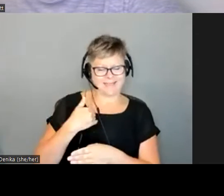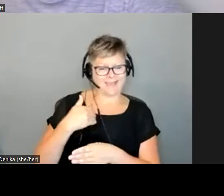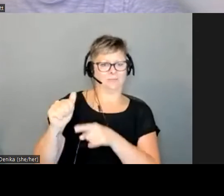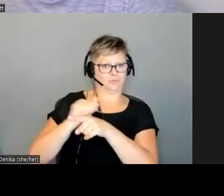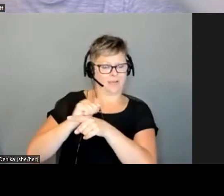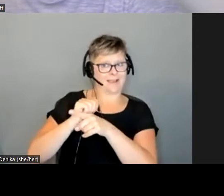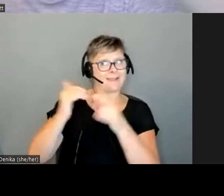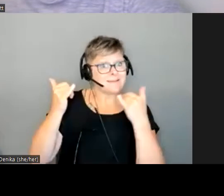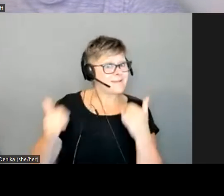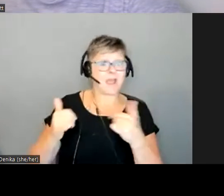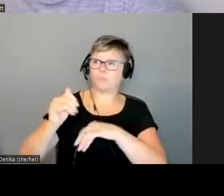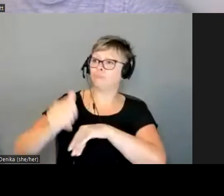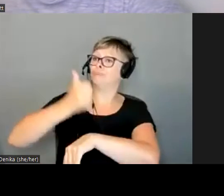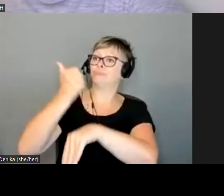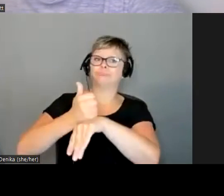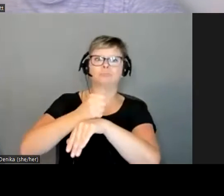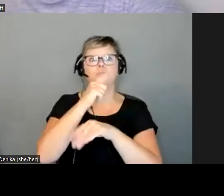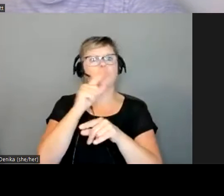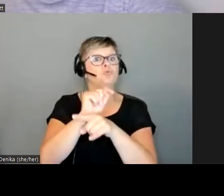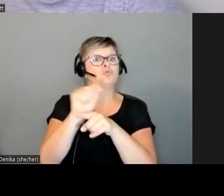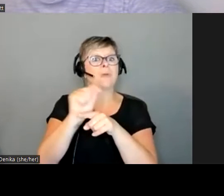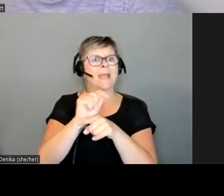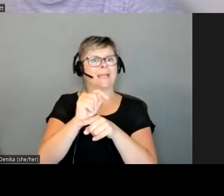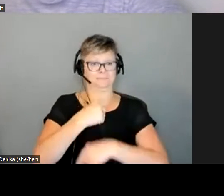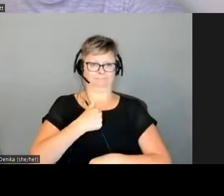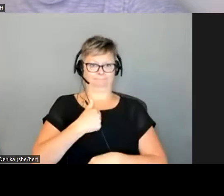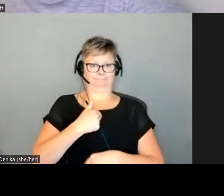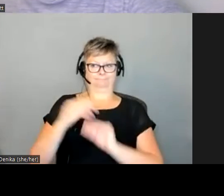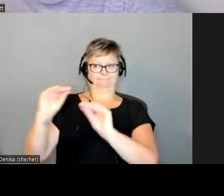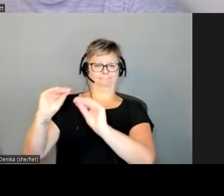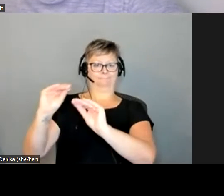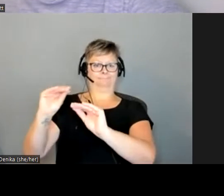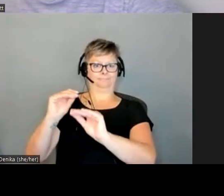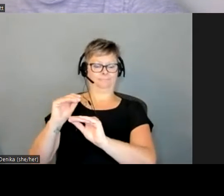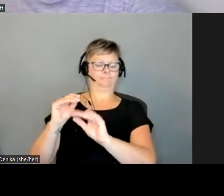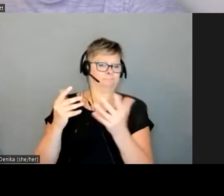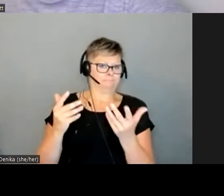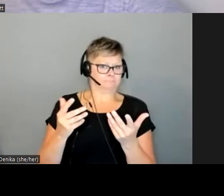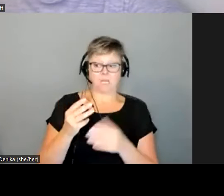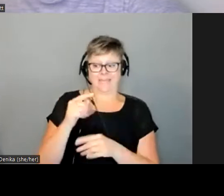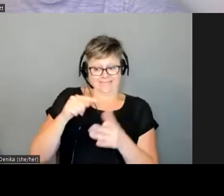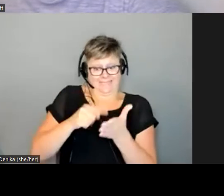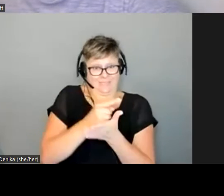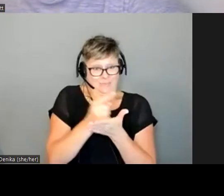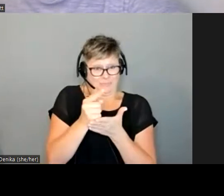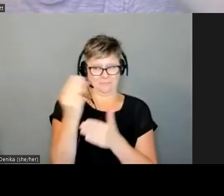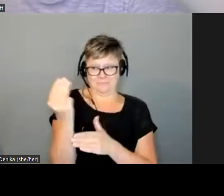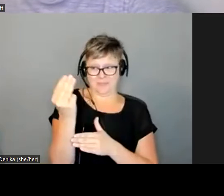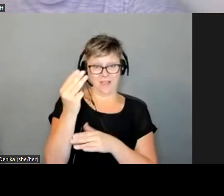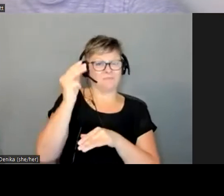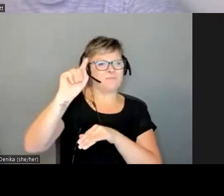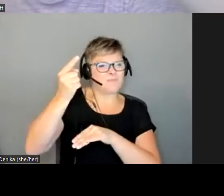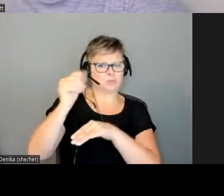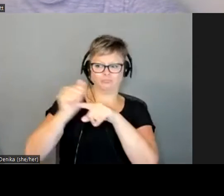in place. And I'm one of the trainers. So on Monday this week, we did the first training session,